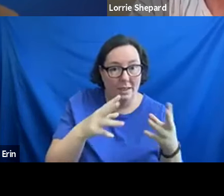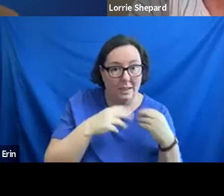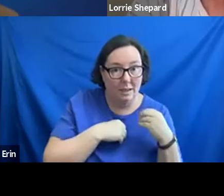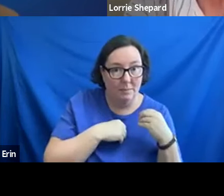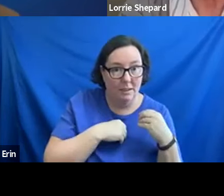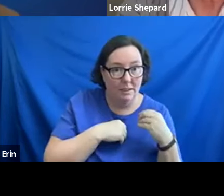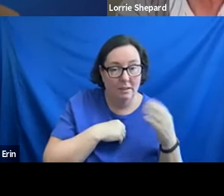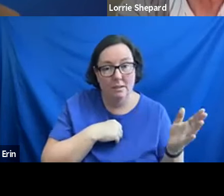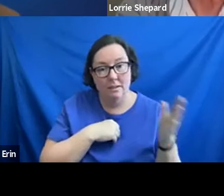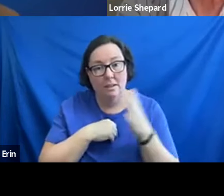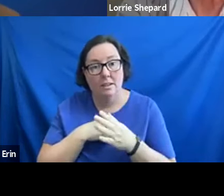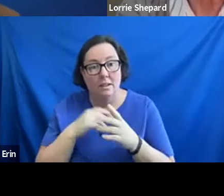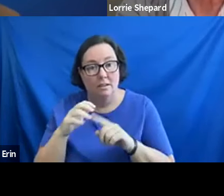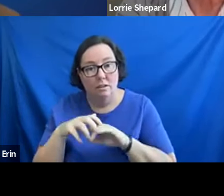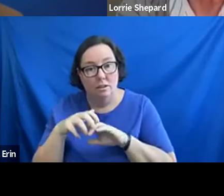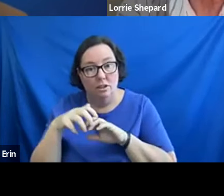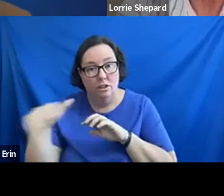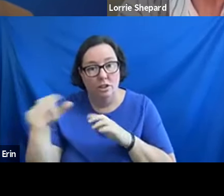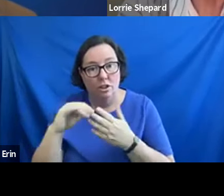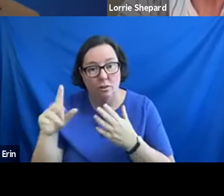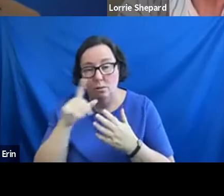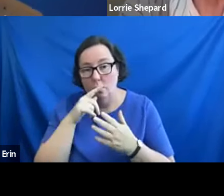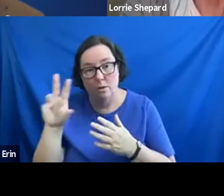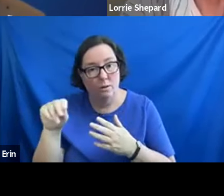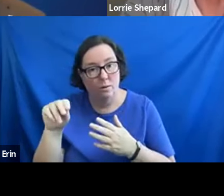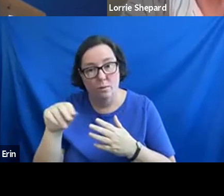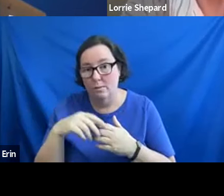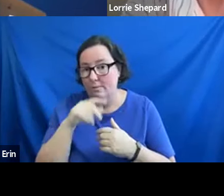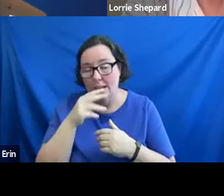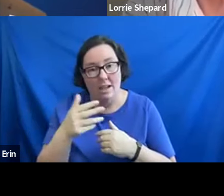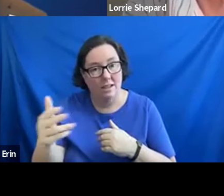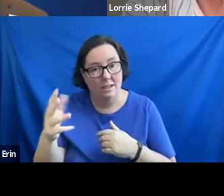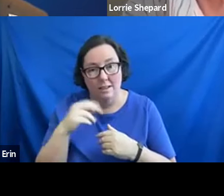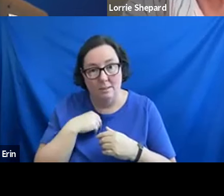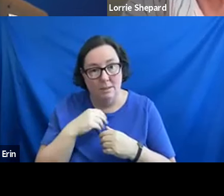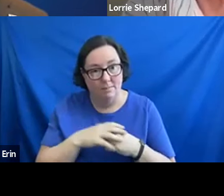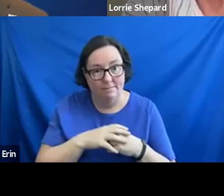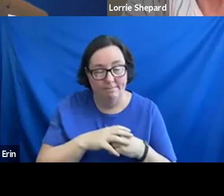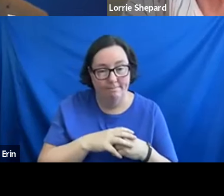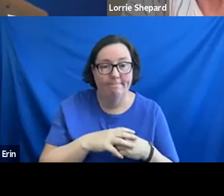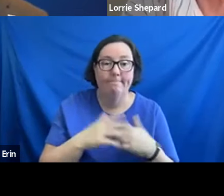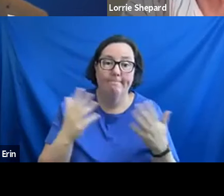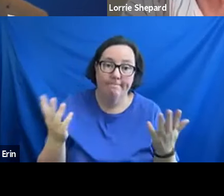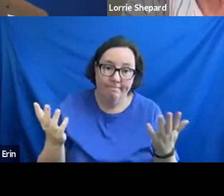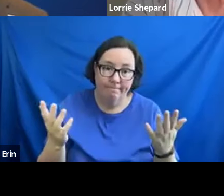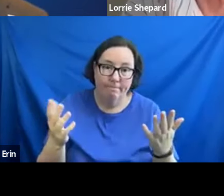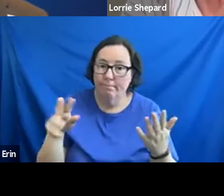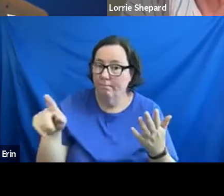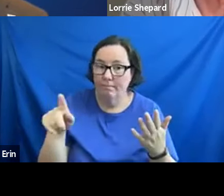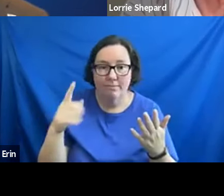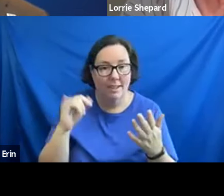right, there are students who are told that they are not worthy of these schools, right? And that's quite a statement to